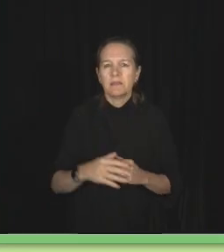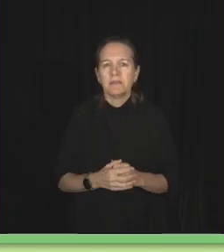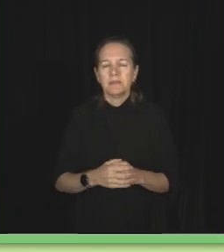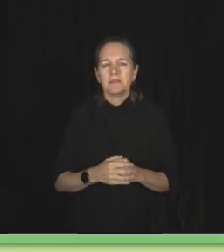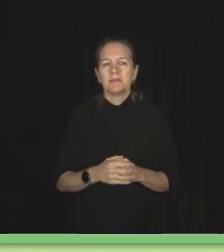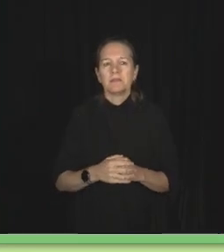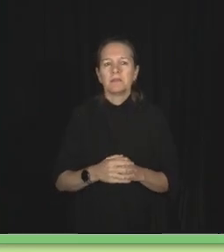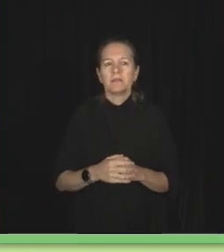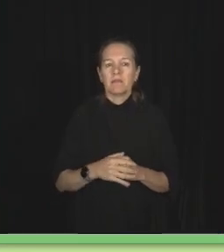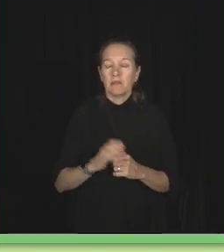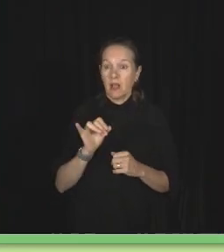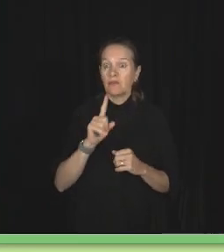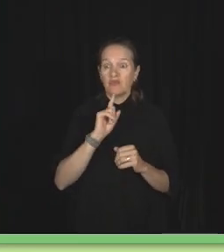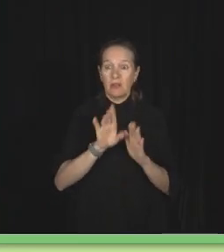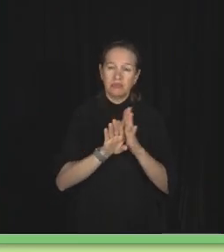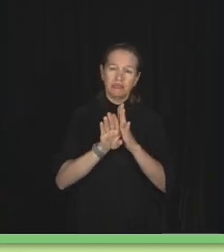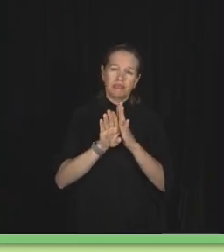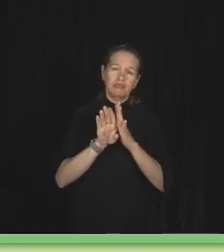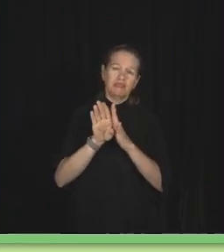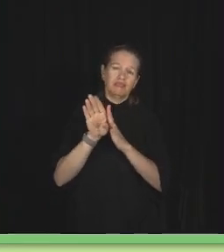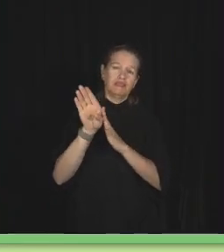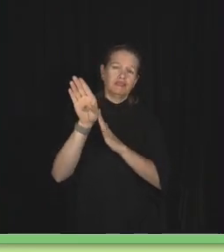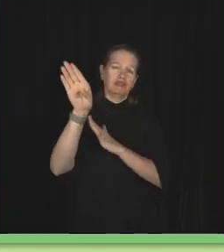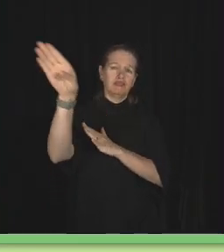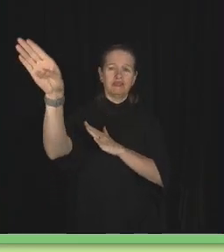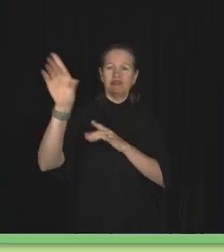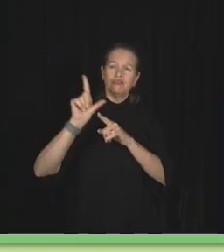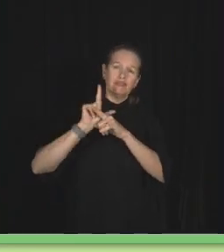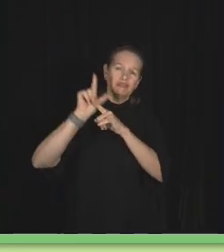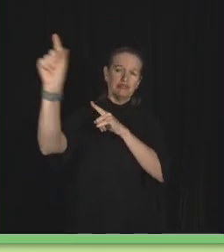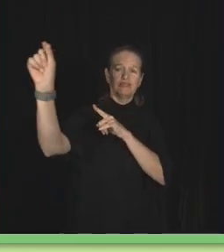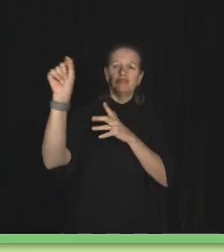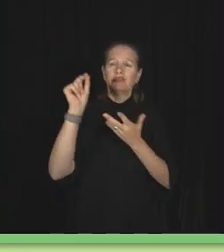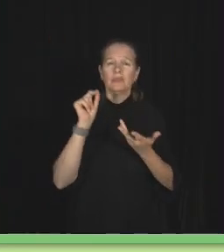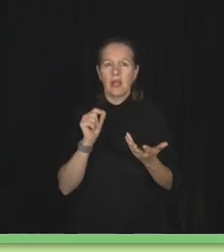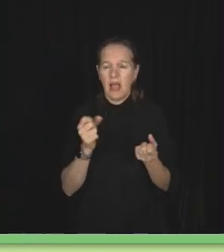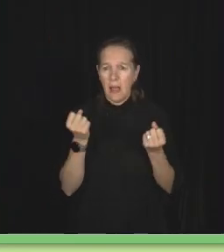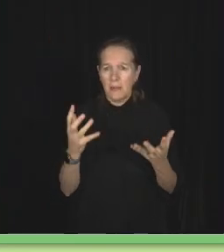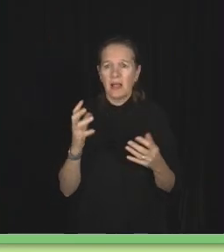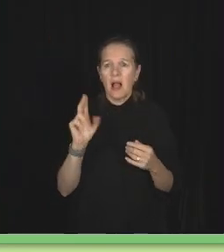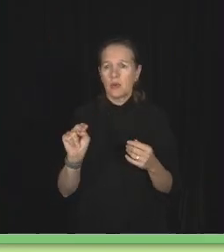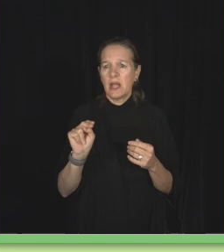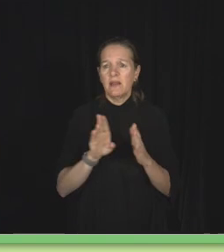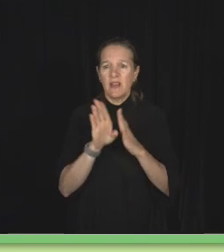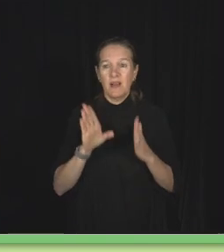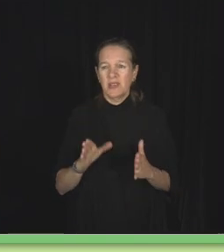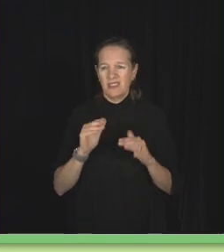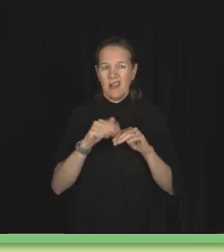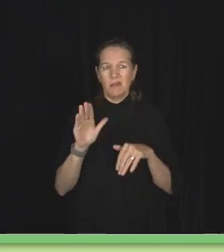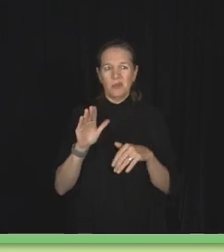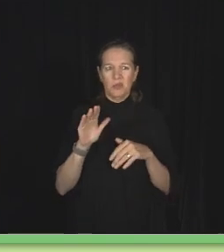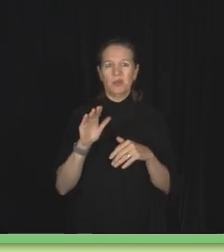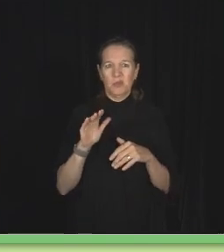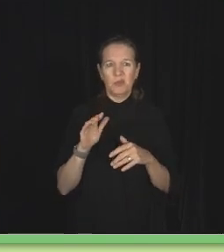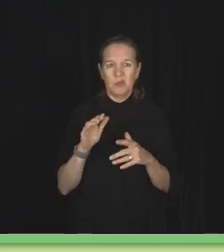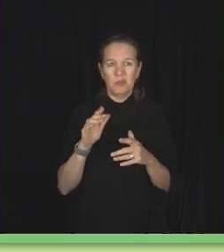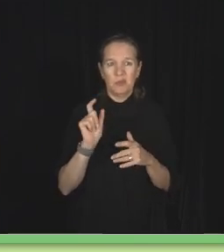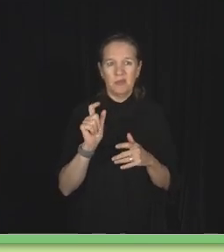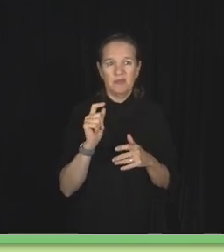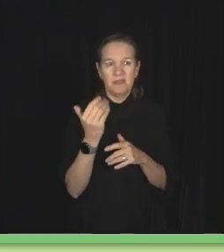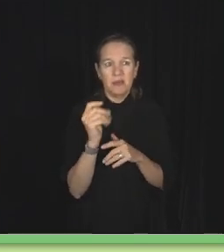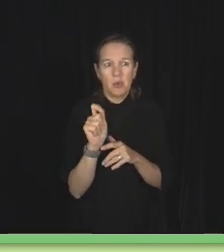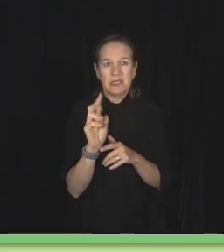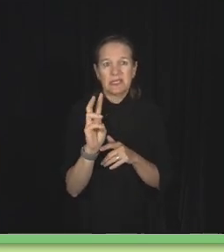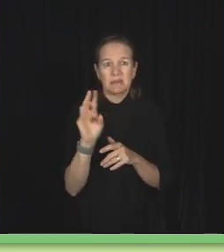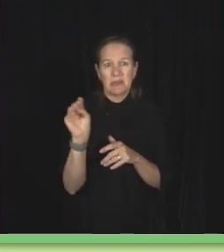an incredible growth that we've seen around this number of cloud native developers, up to 15.6 million now. You know, we